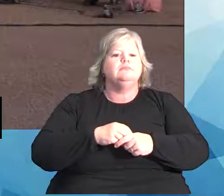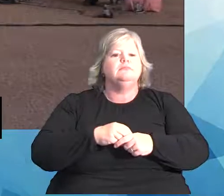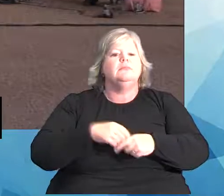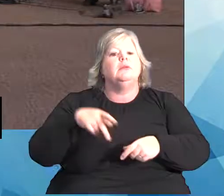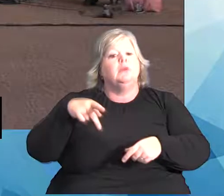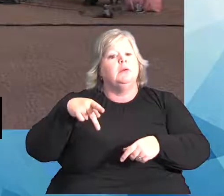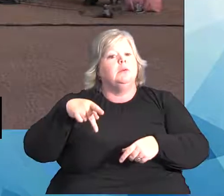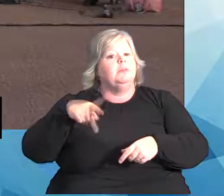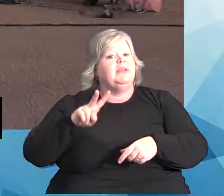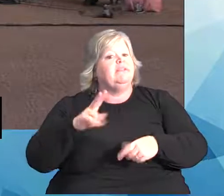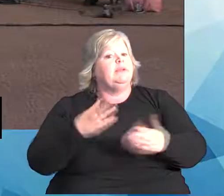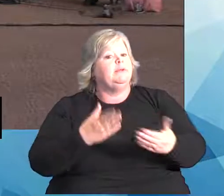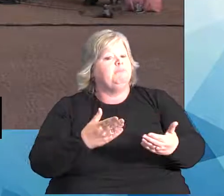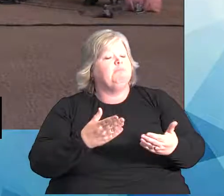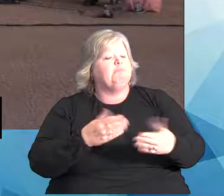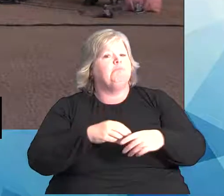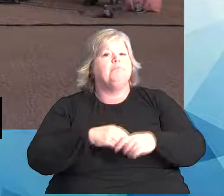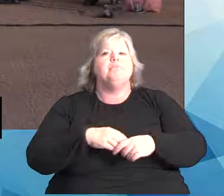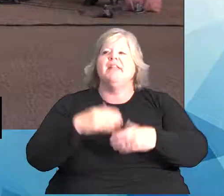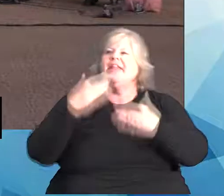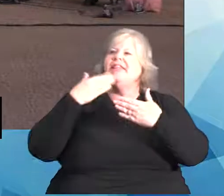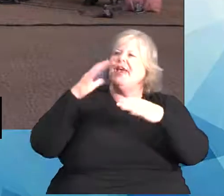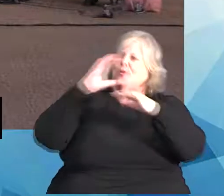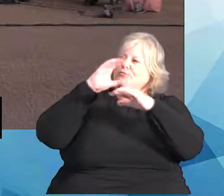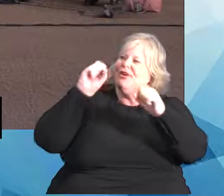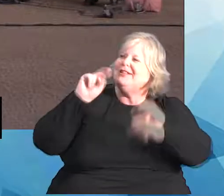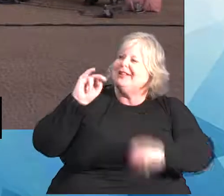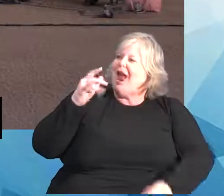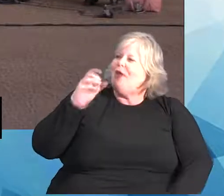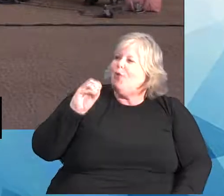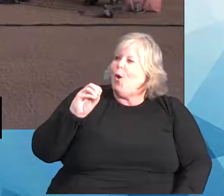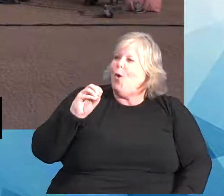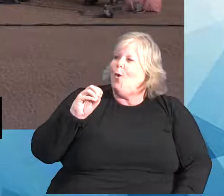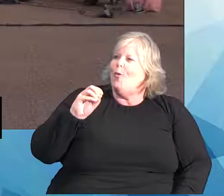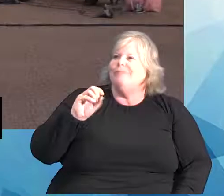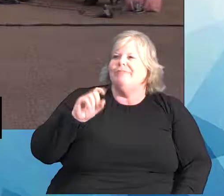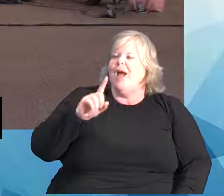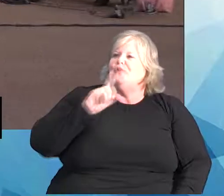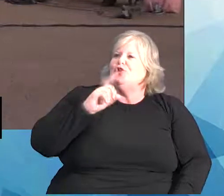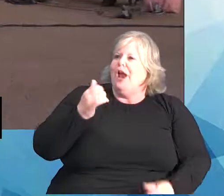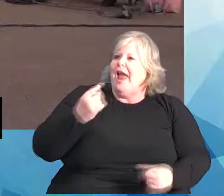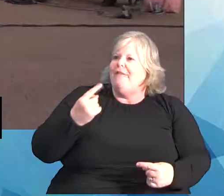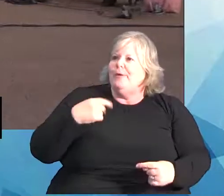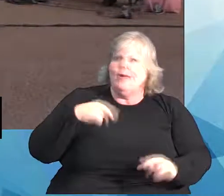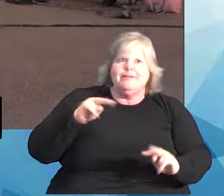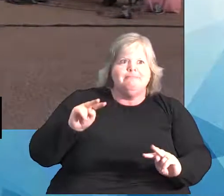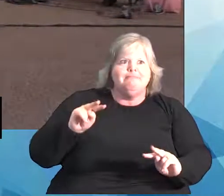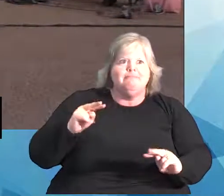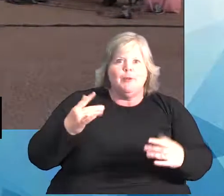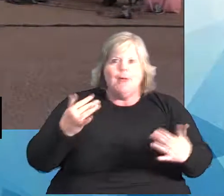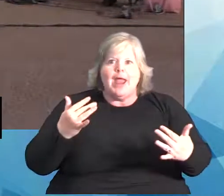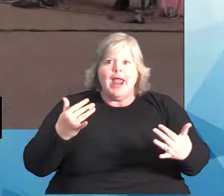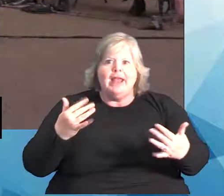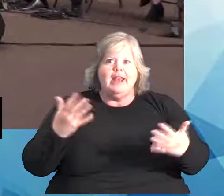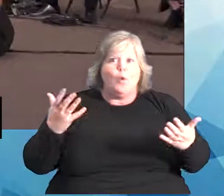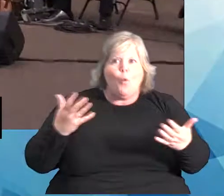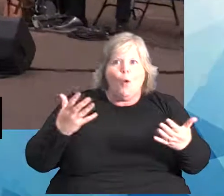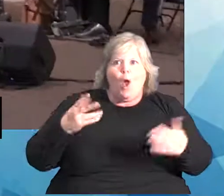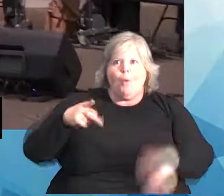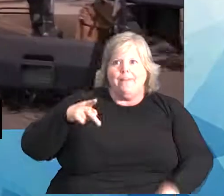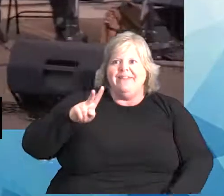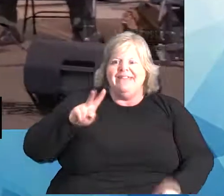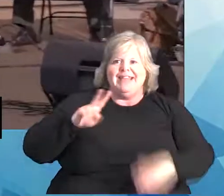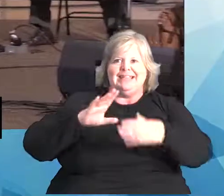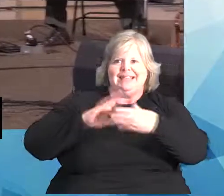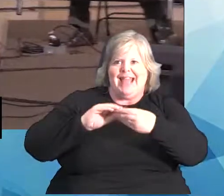PV. Thank you, President Nigro. I'm sure everyone is waiting with bated breath. What's PV going to say?